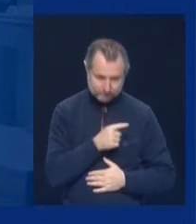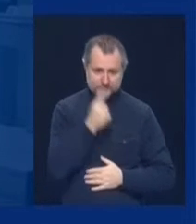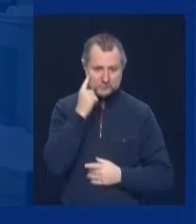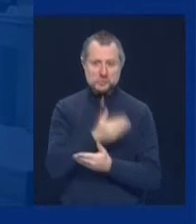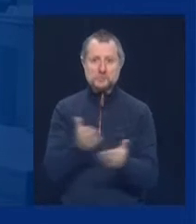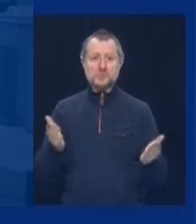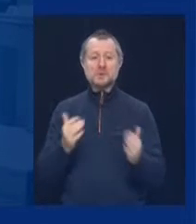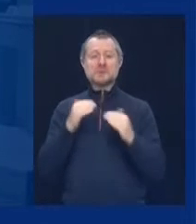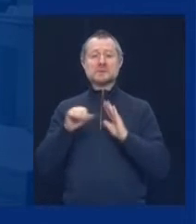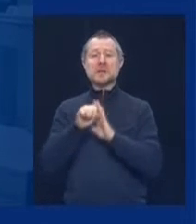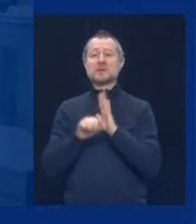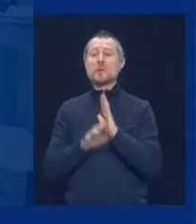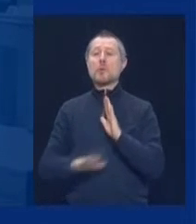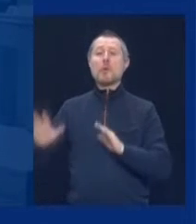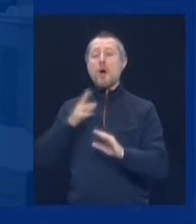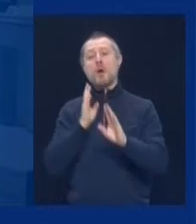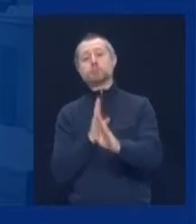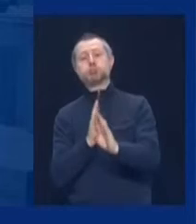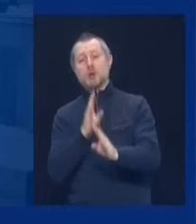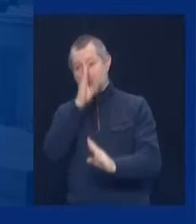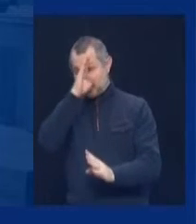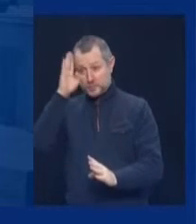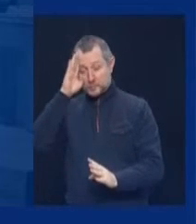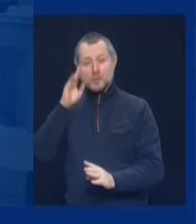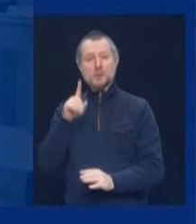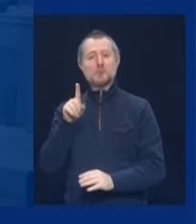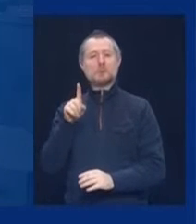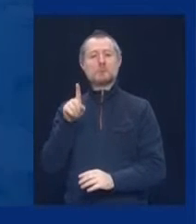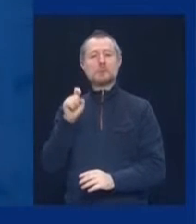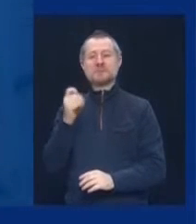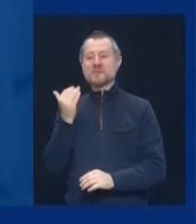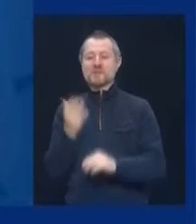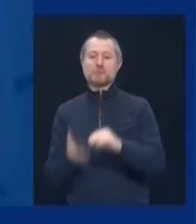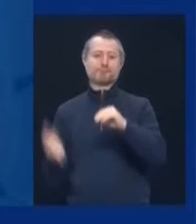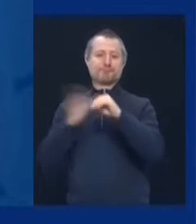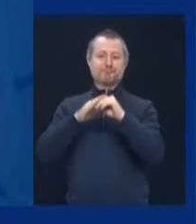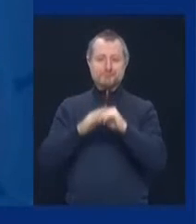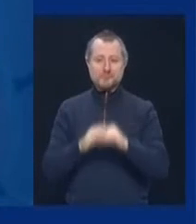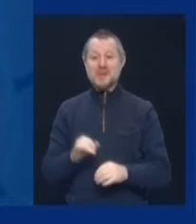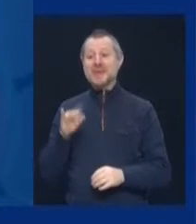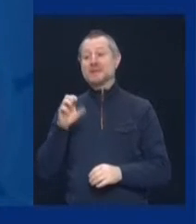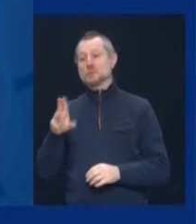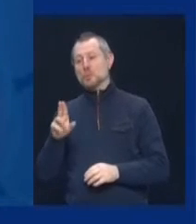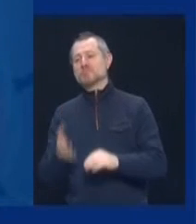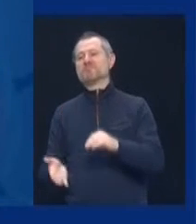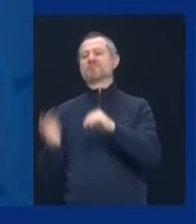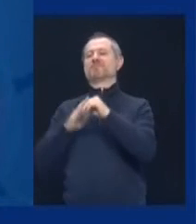hospitalizations, 115. ICU, up 33. Intubations, up 31.